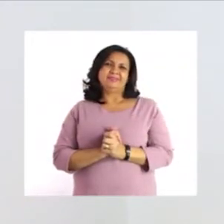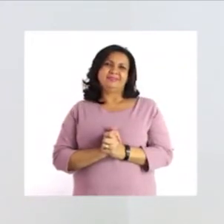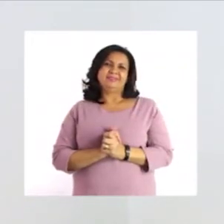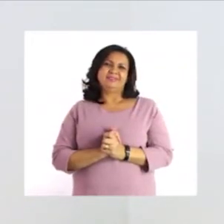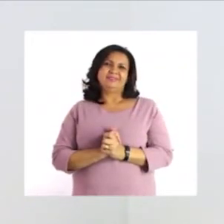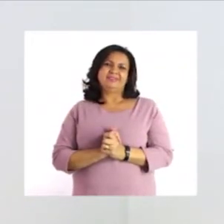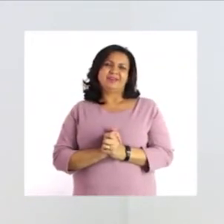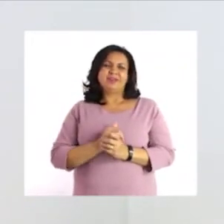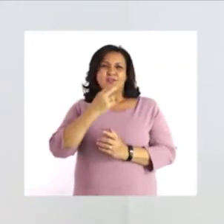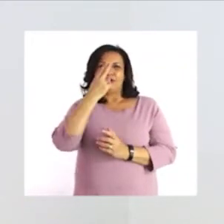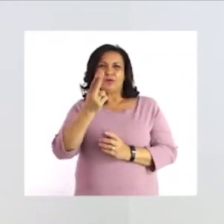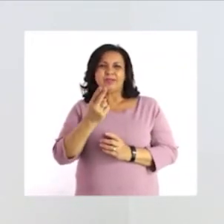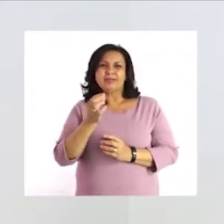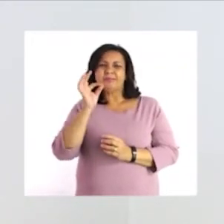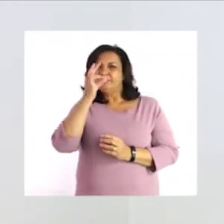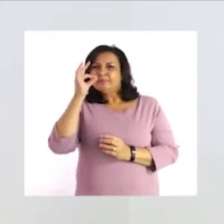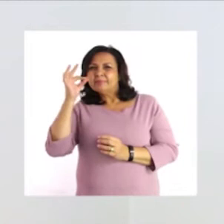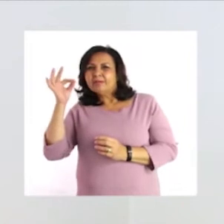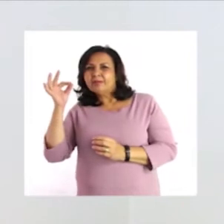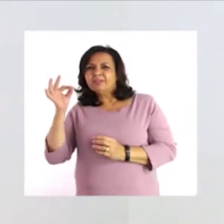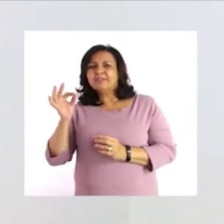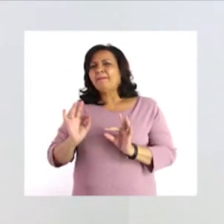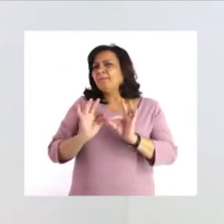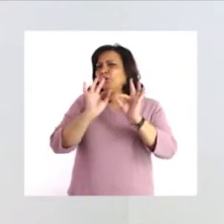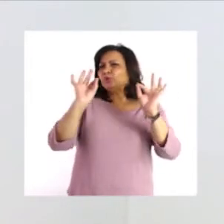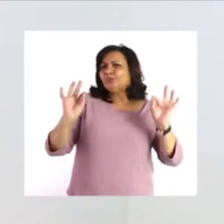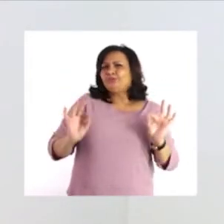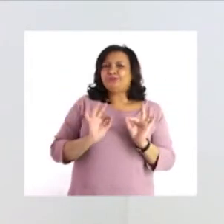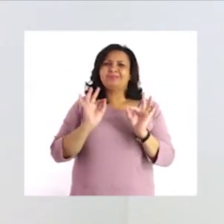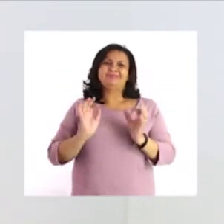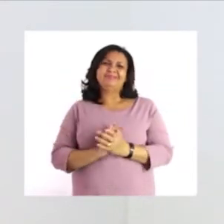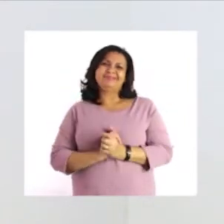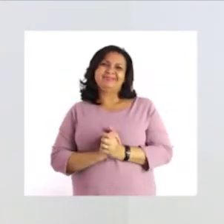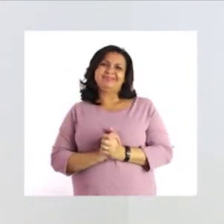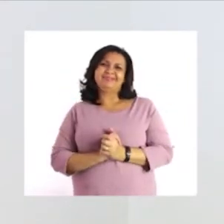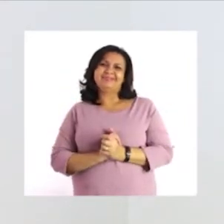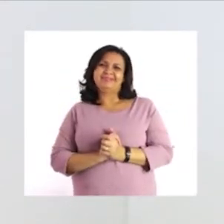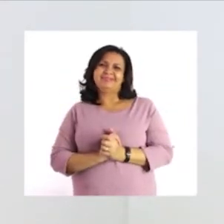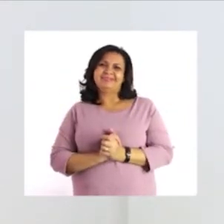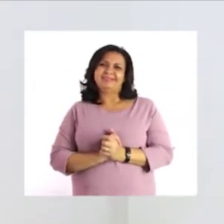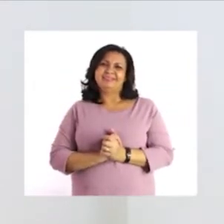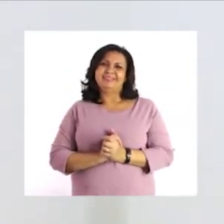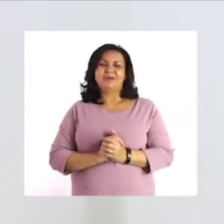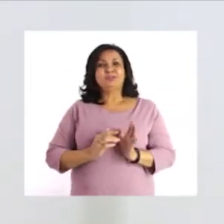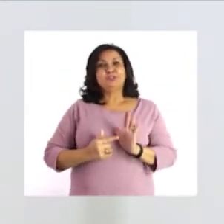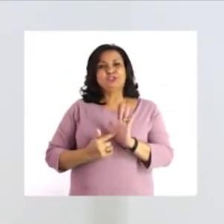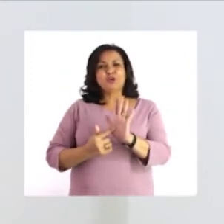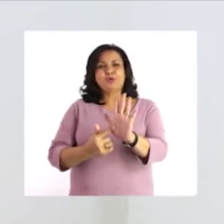you look at the flowers, you will see beautiful flowers outside. Well, I would like to show you.